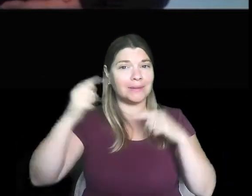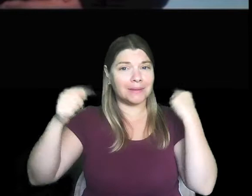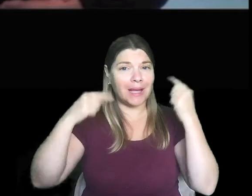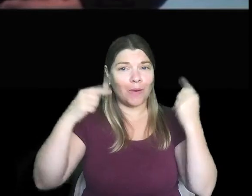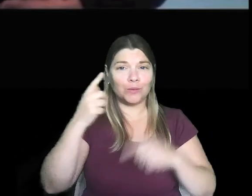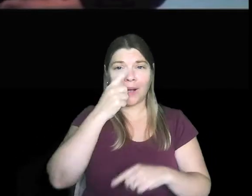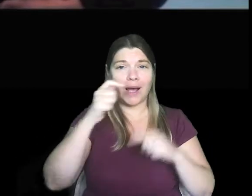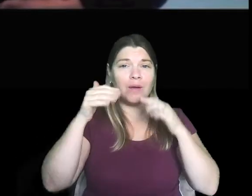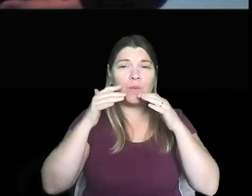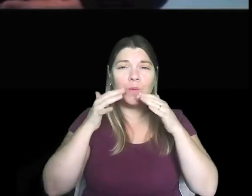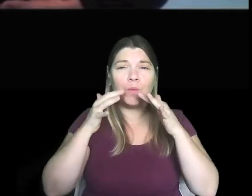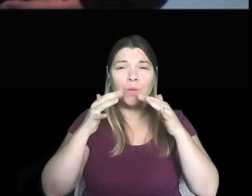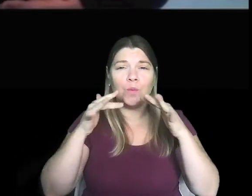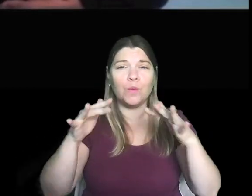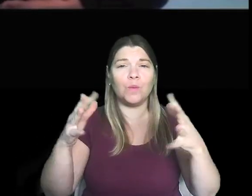Alice and Linzy sing.